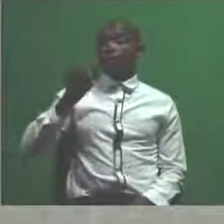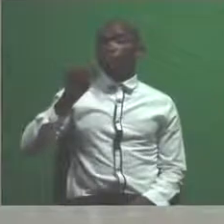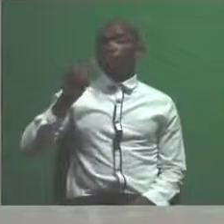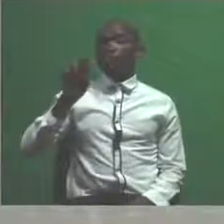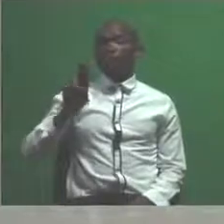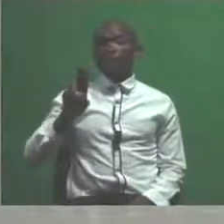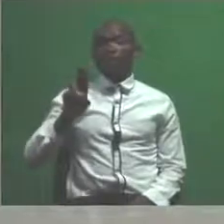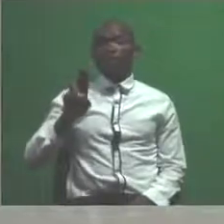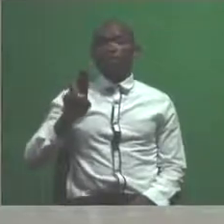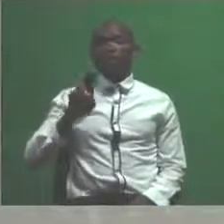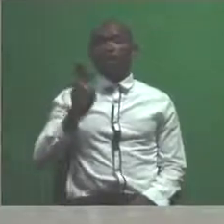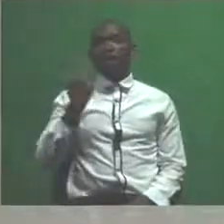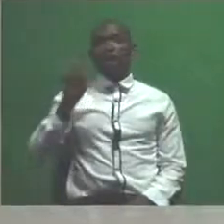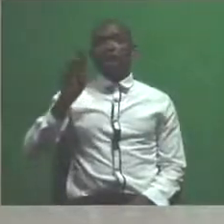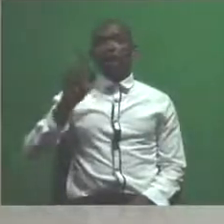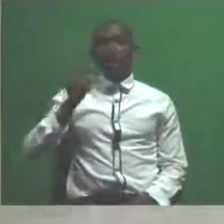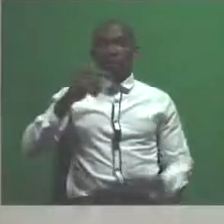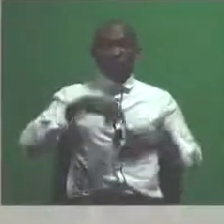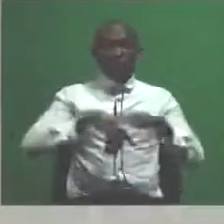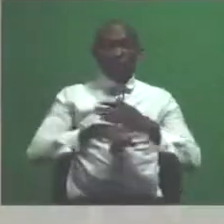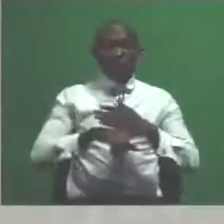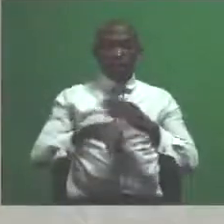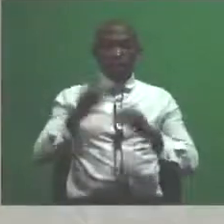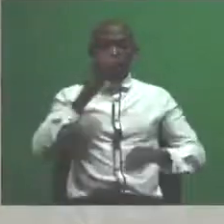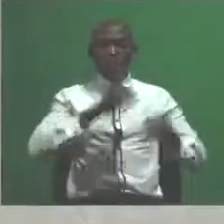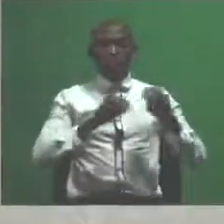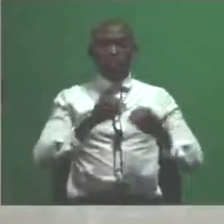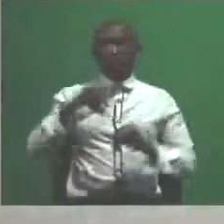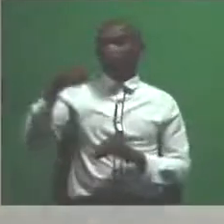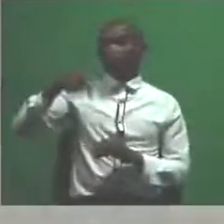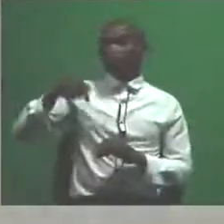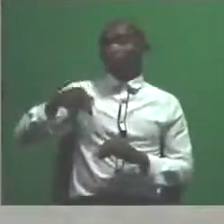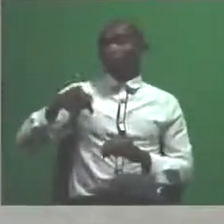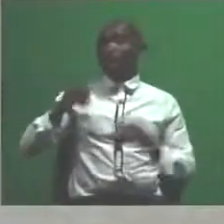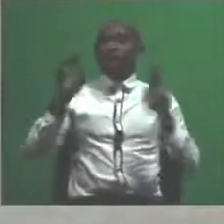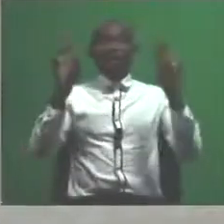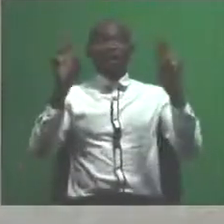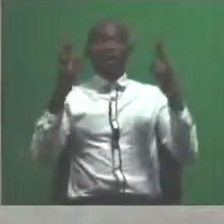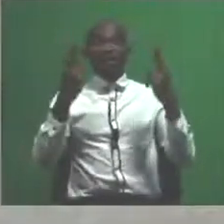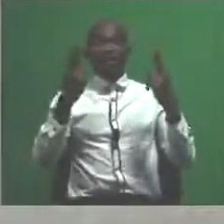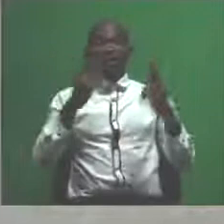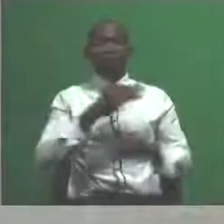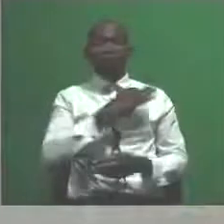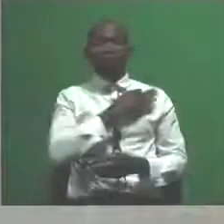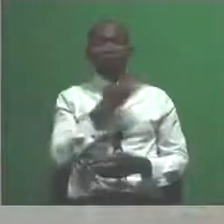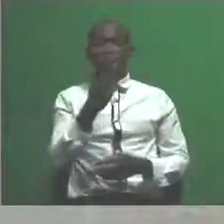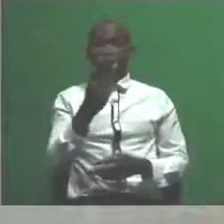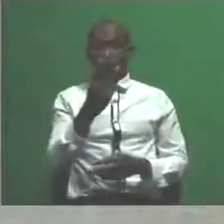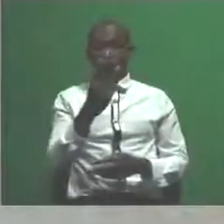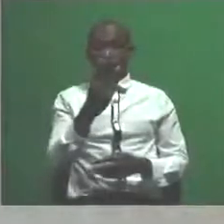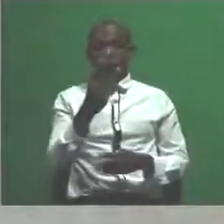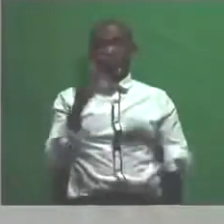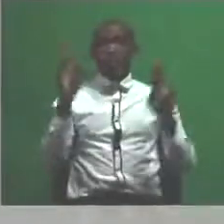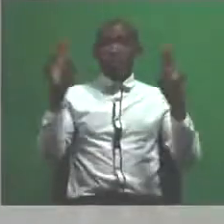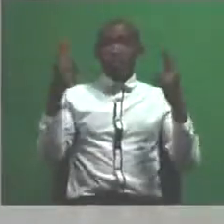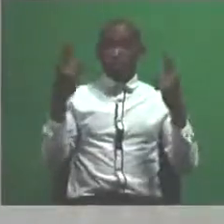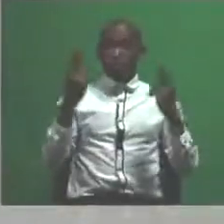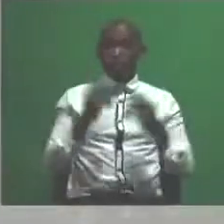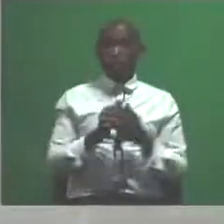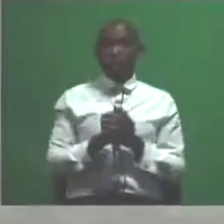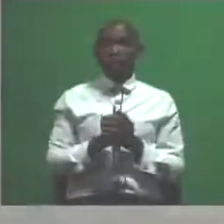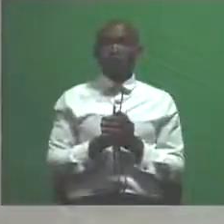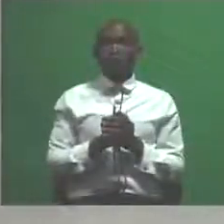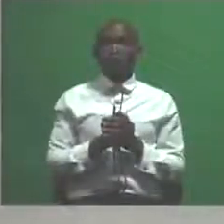in chemistry. Today, our lesson on Form 3 topics,